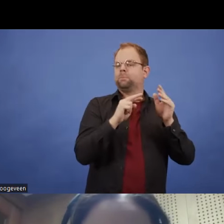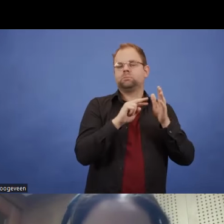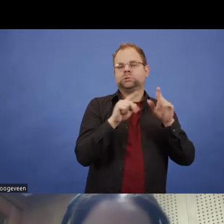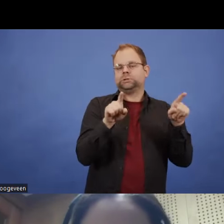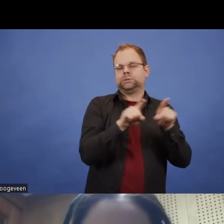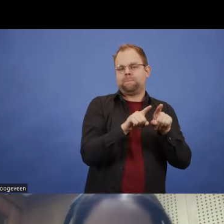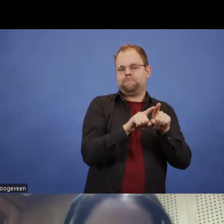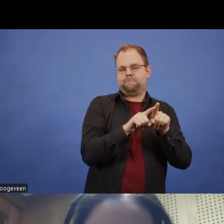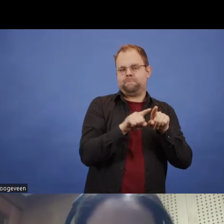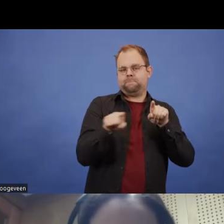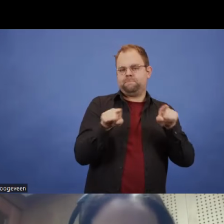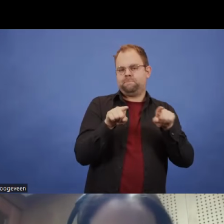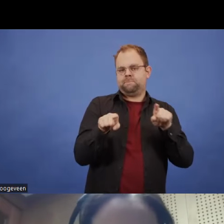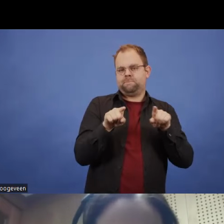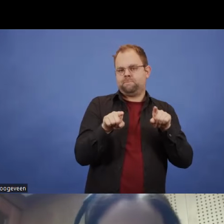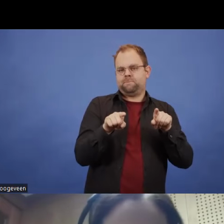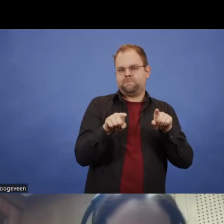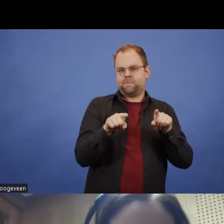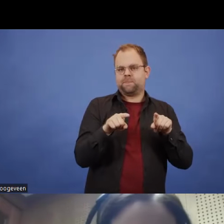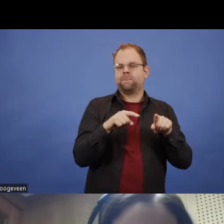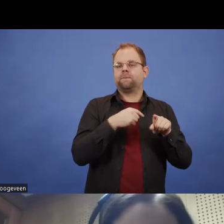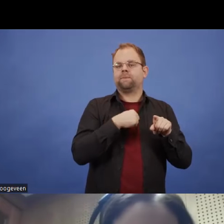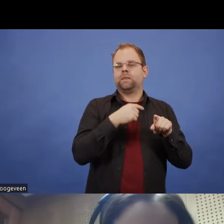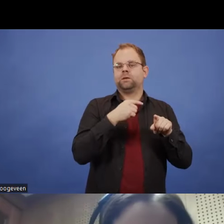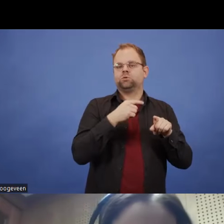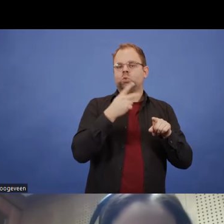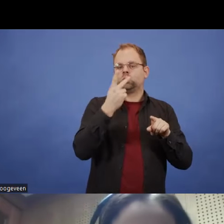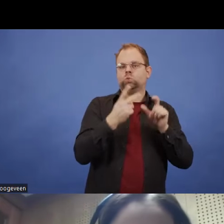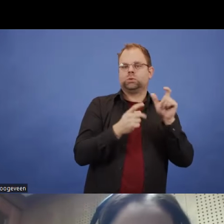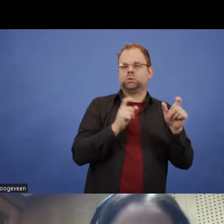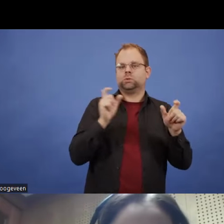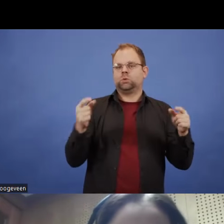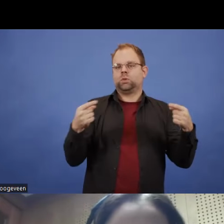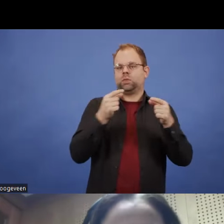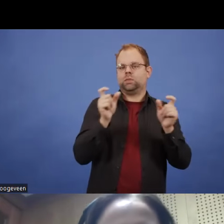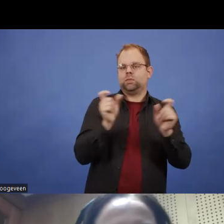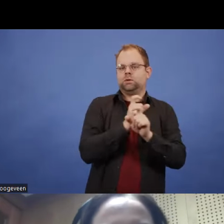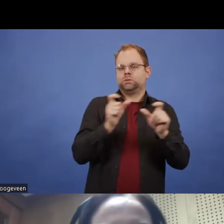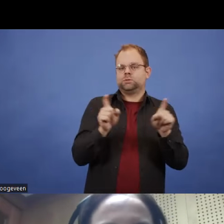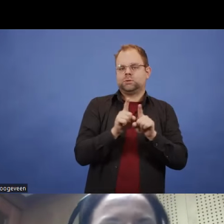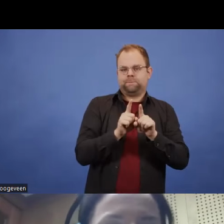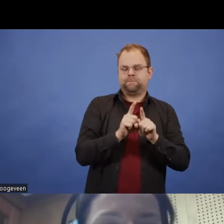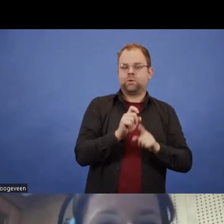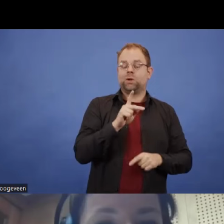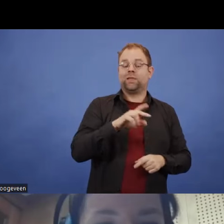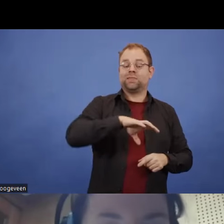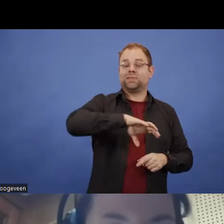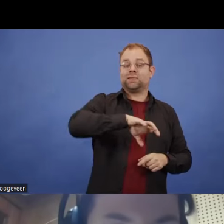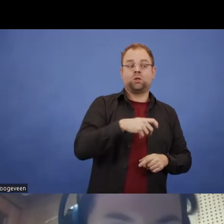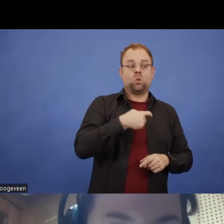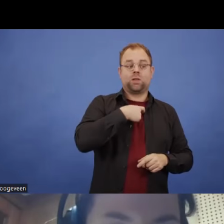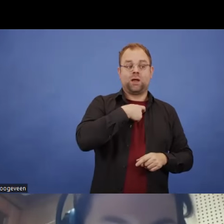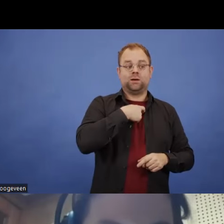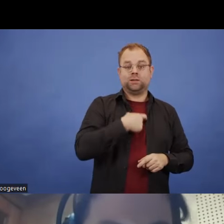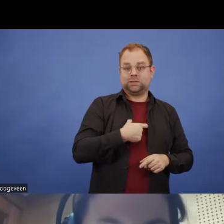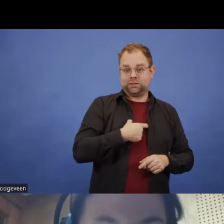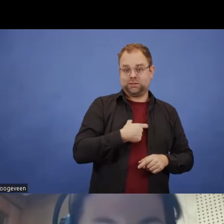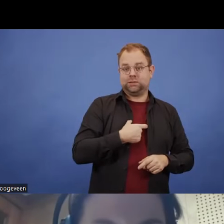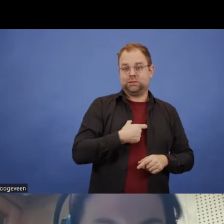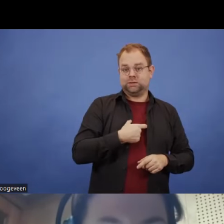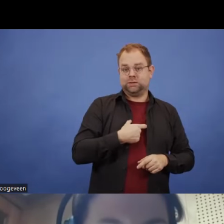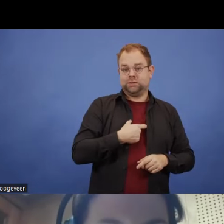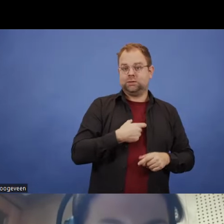And it can also be described as a form of membership that results in rights and duties. And when we think of rights associated